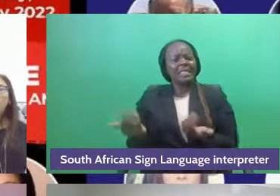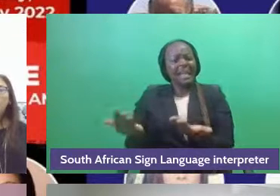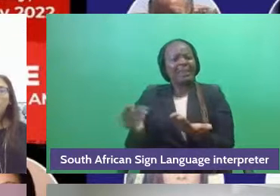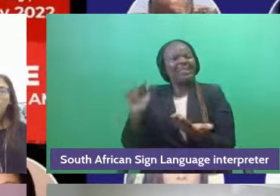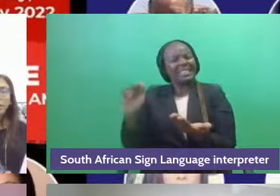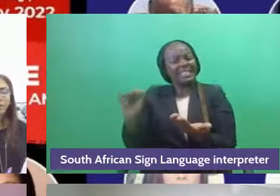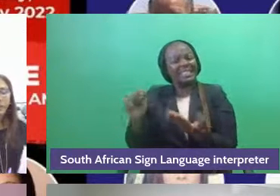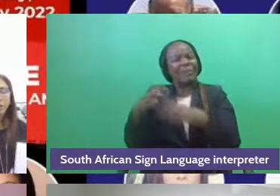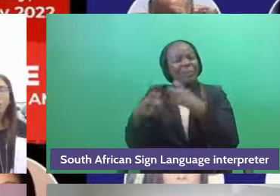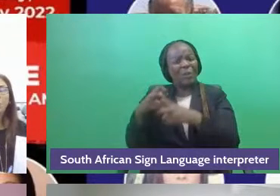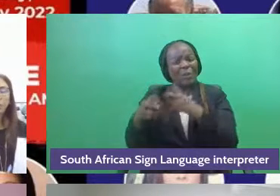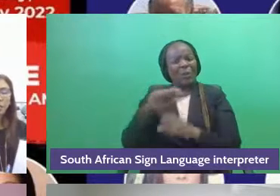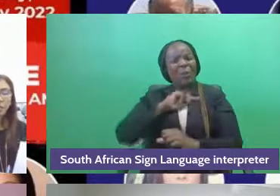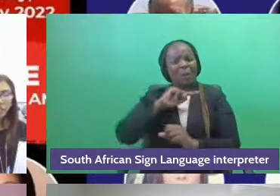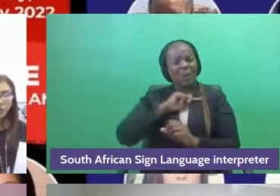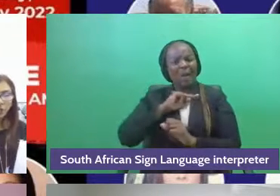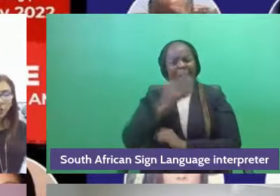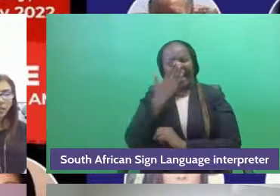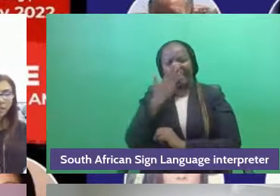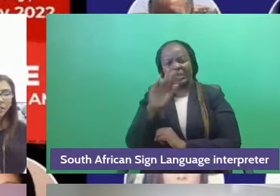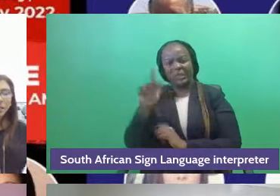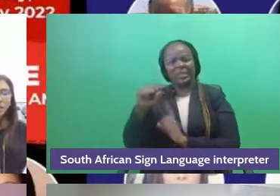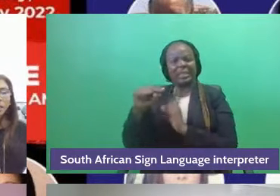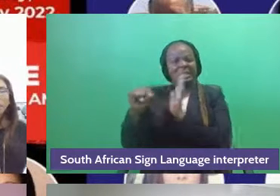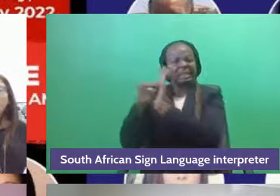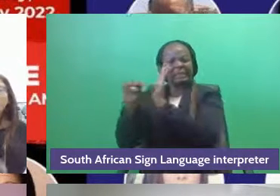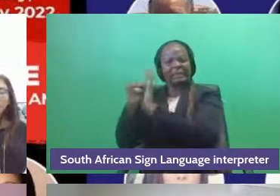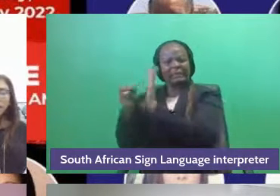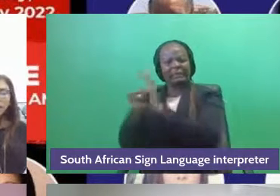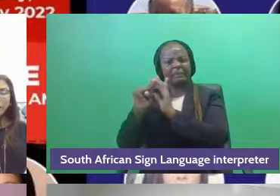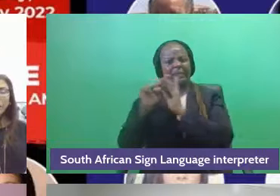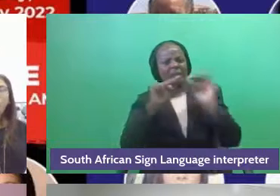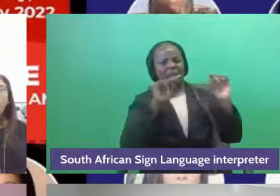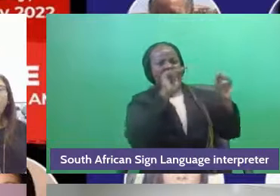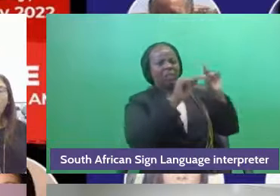based on these negative attitudes, the stereotypes.